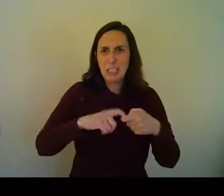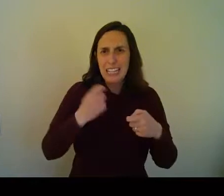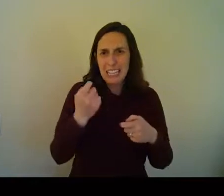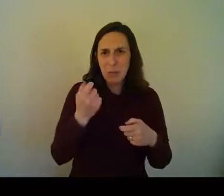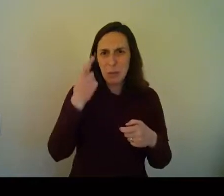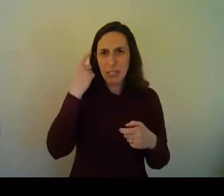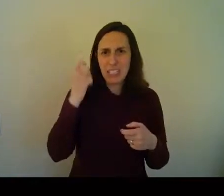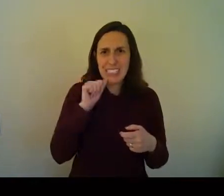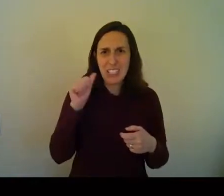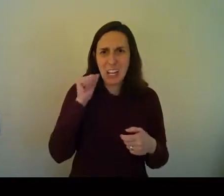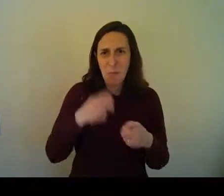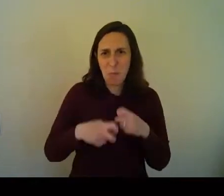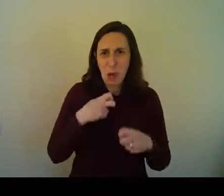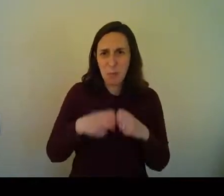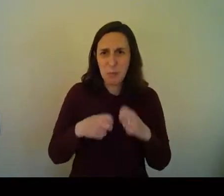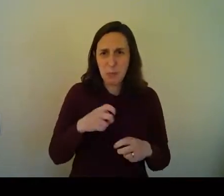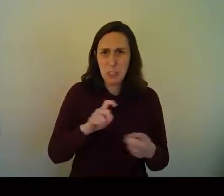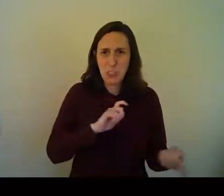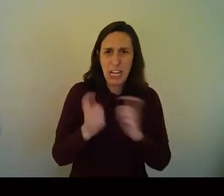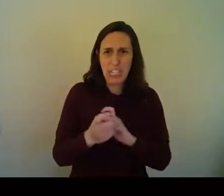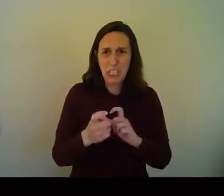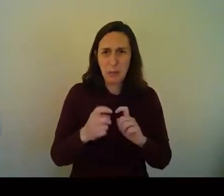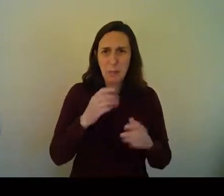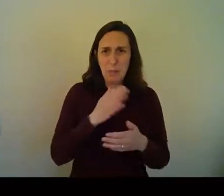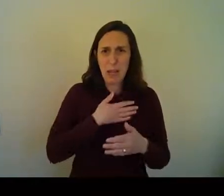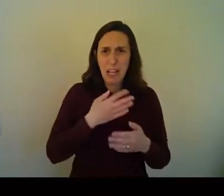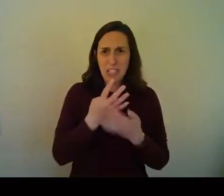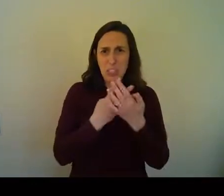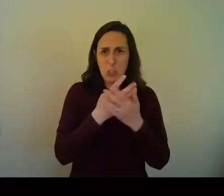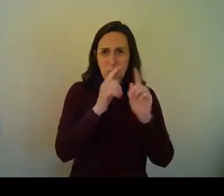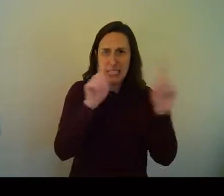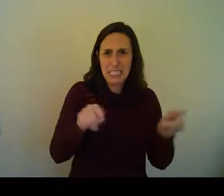way I was clicking. It's an asymptote.